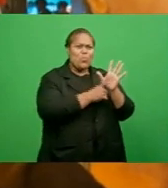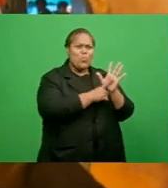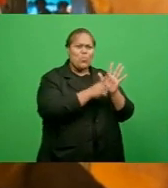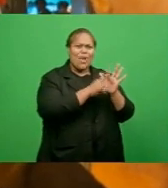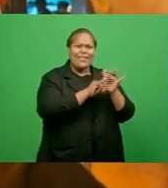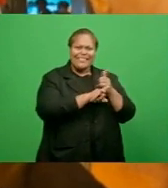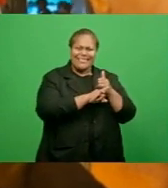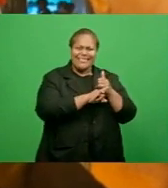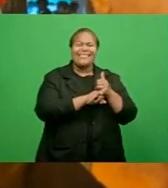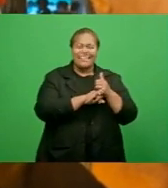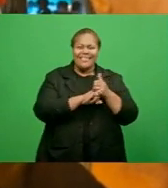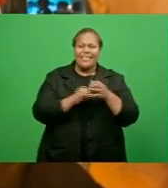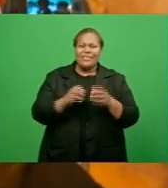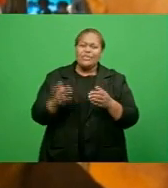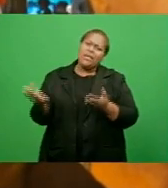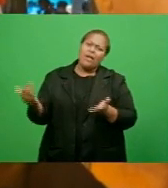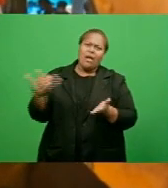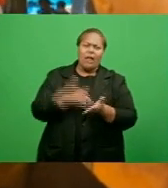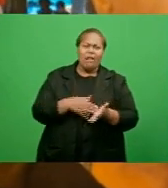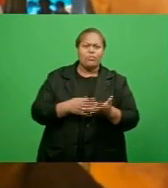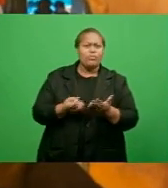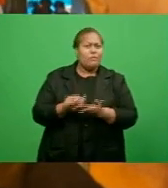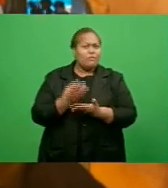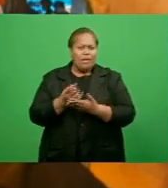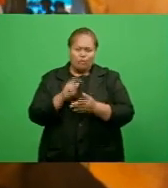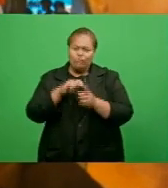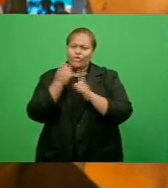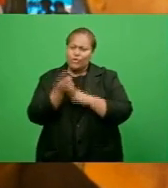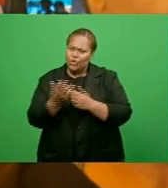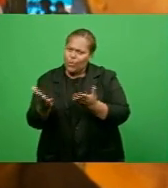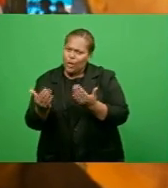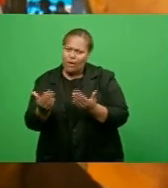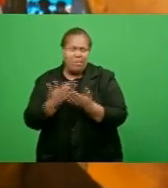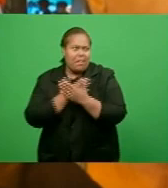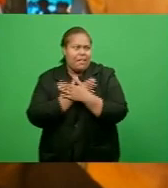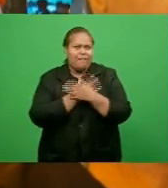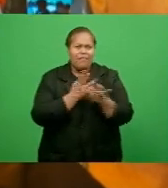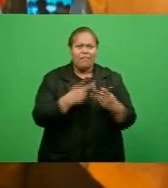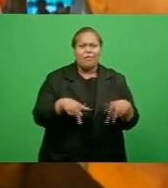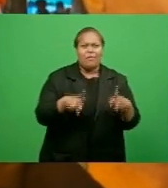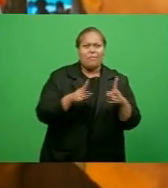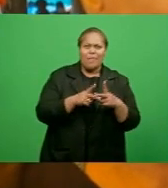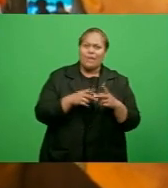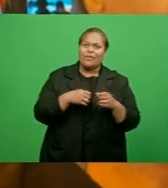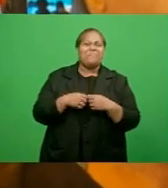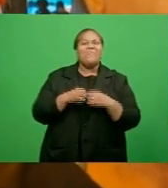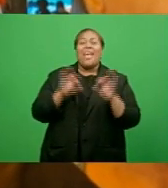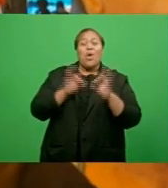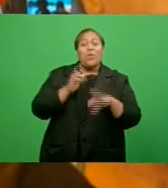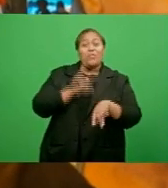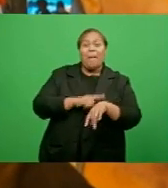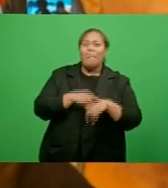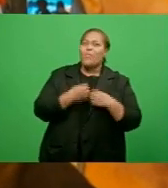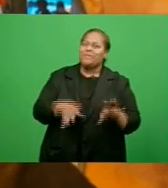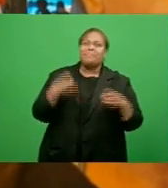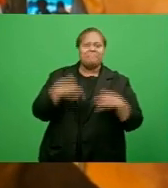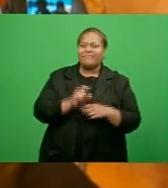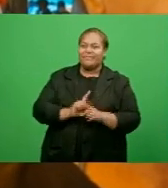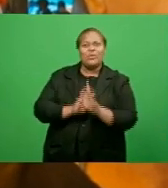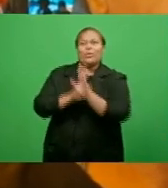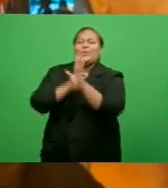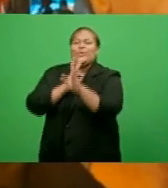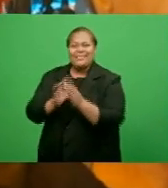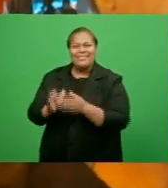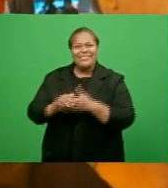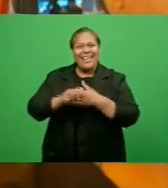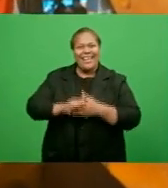traditionally welcomed him. He loved the place. We had no time to waste as we ran to shake hands with the prince. Having been a part of Fiji's